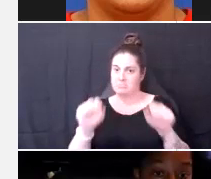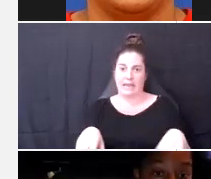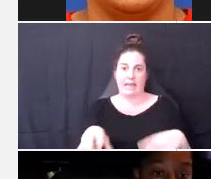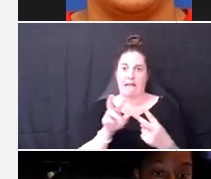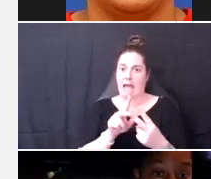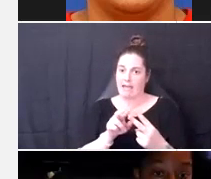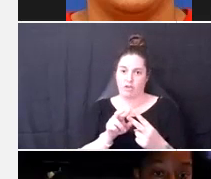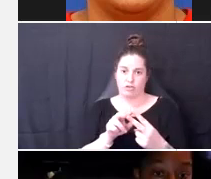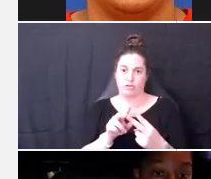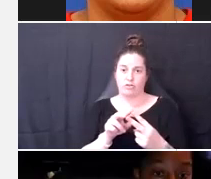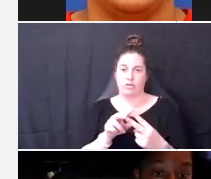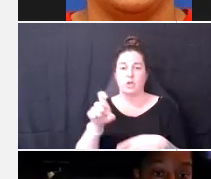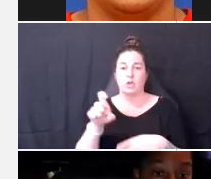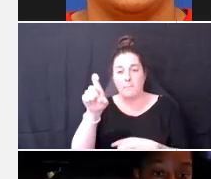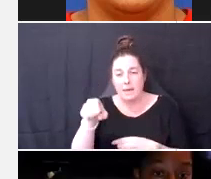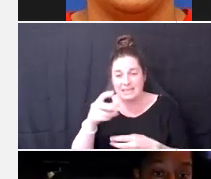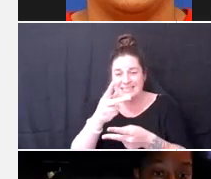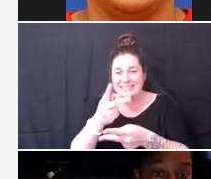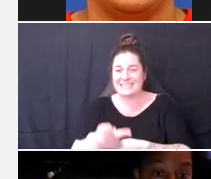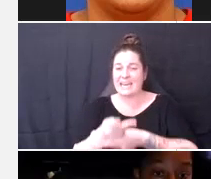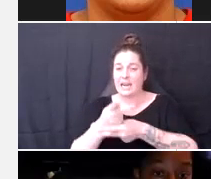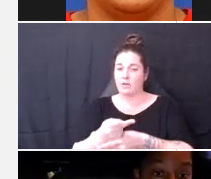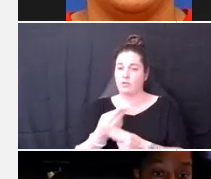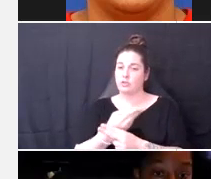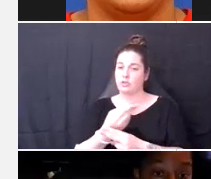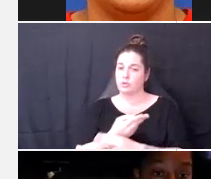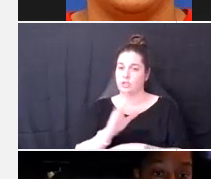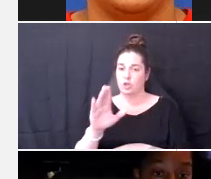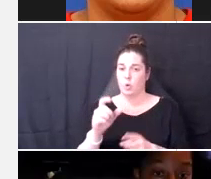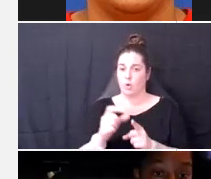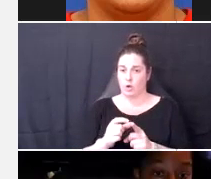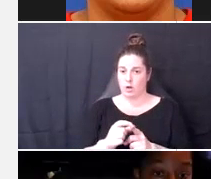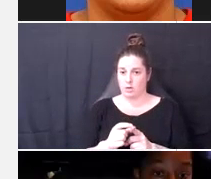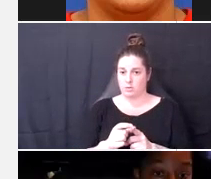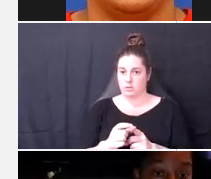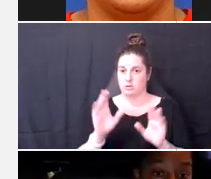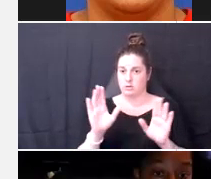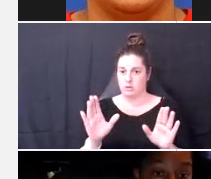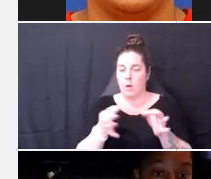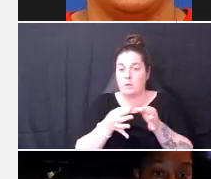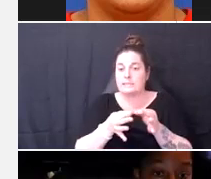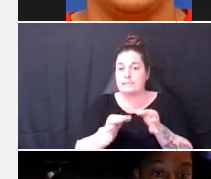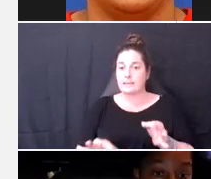our terminology. What I want you to focus on to keep this simple is